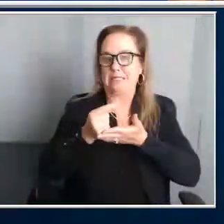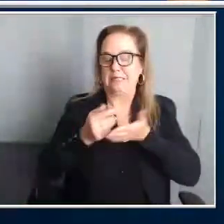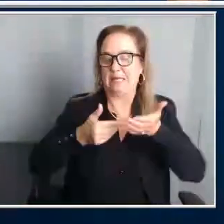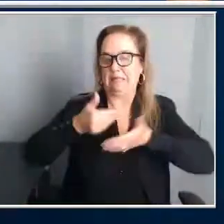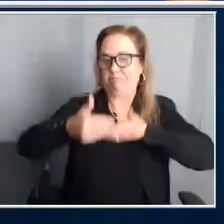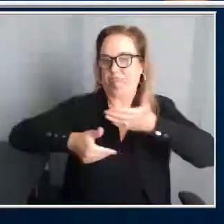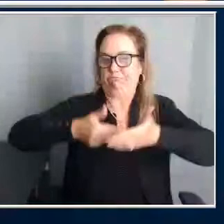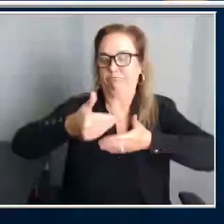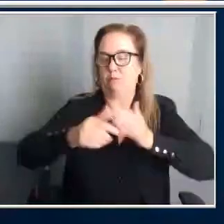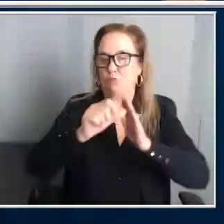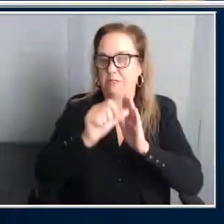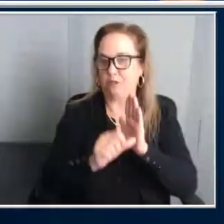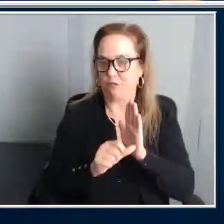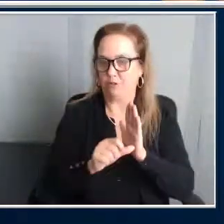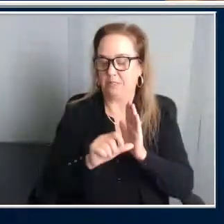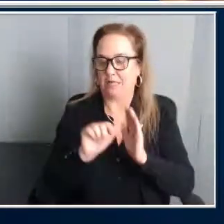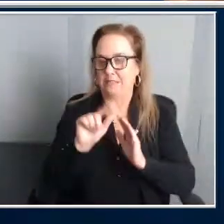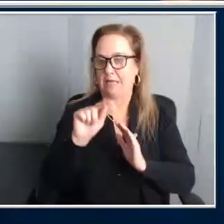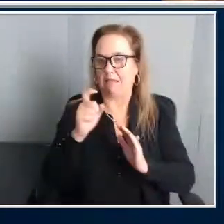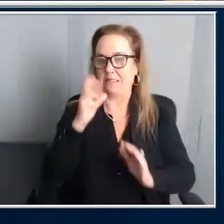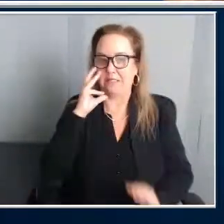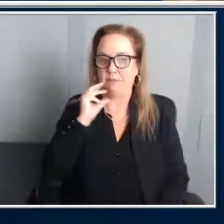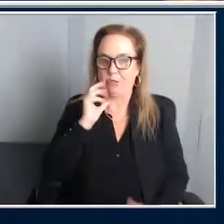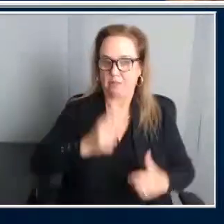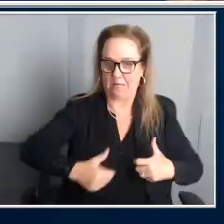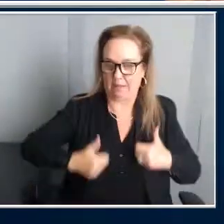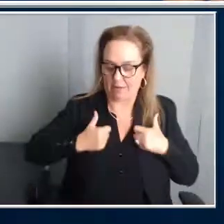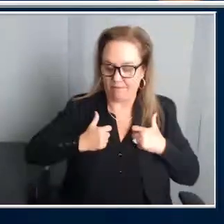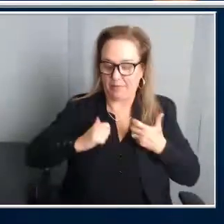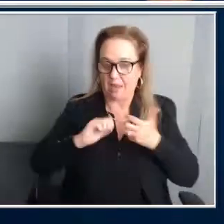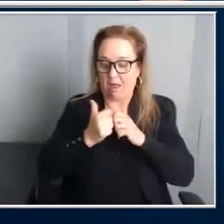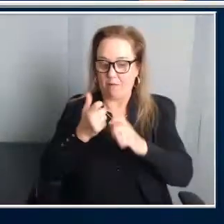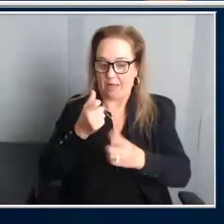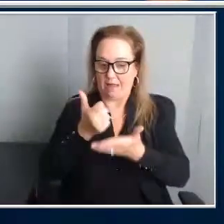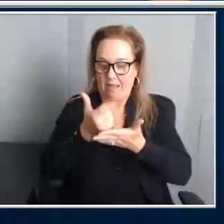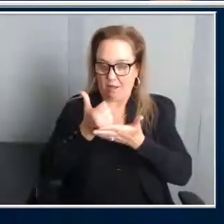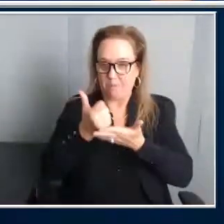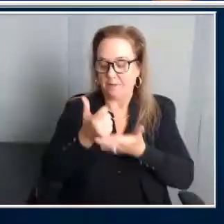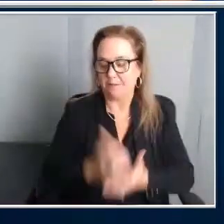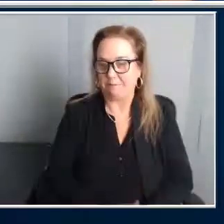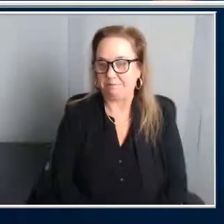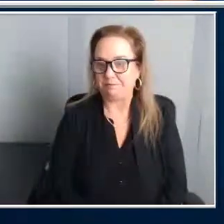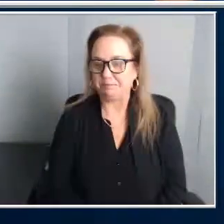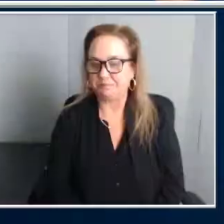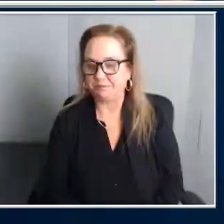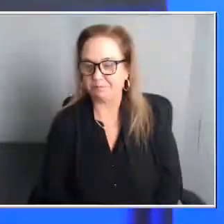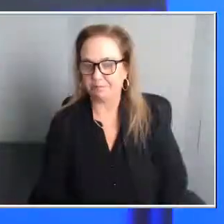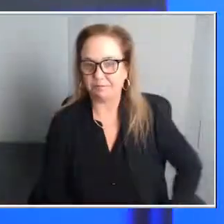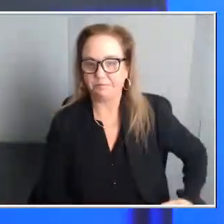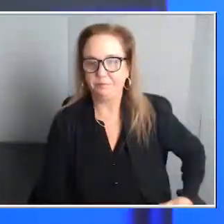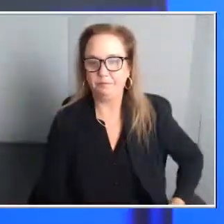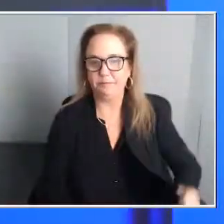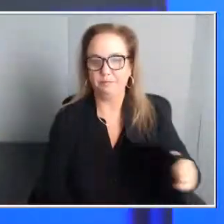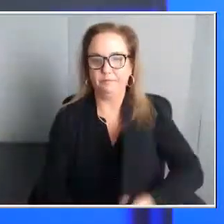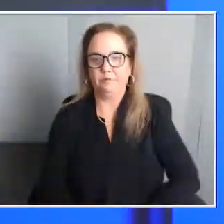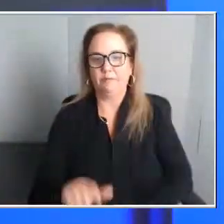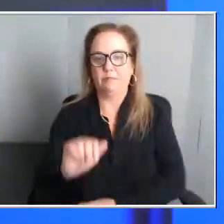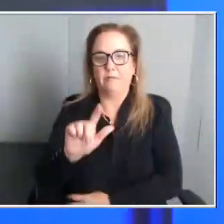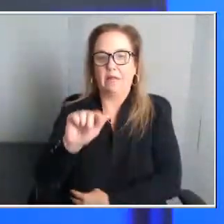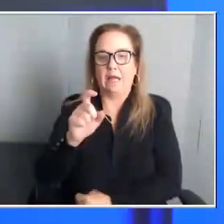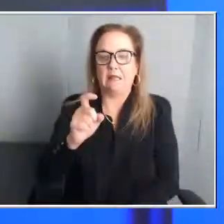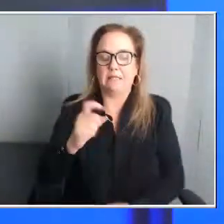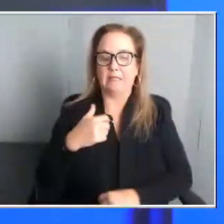that Alex has undergone in his life and how they helped each step of the way? Yes, so Alex has had